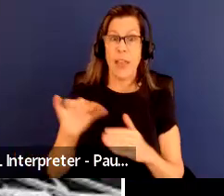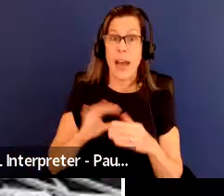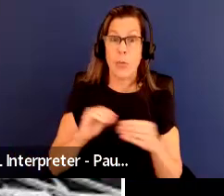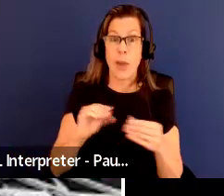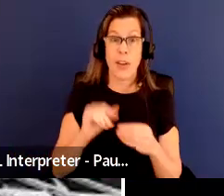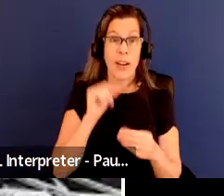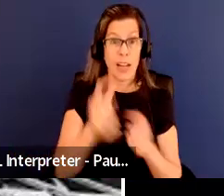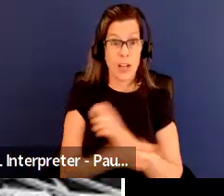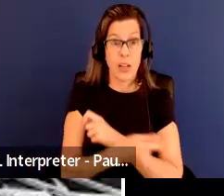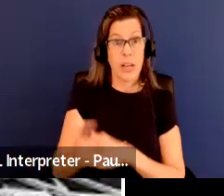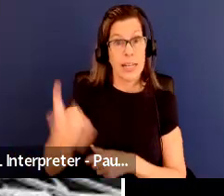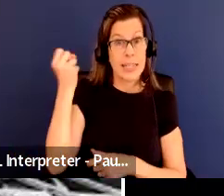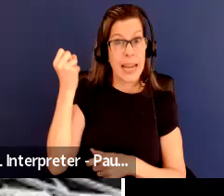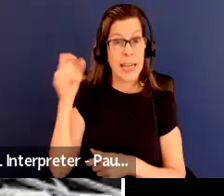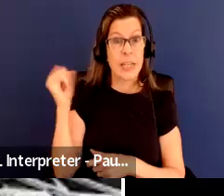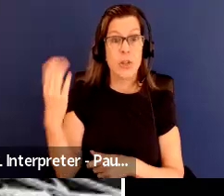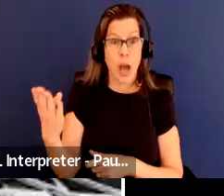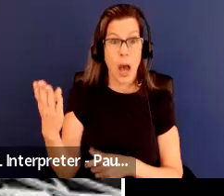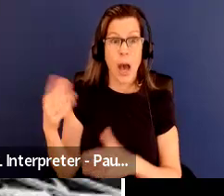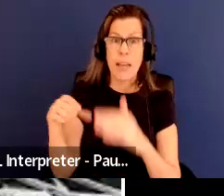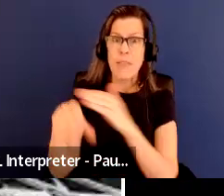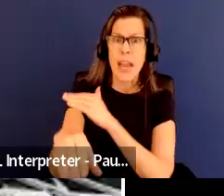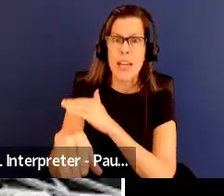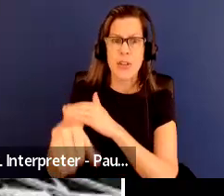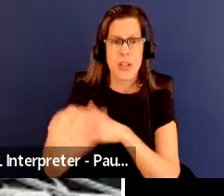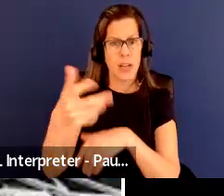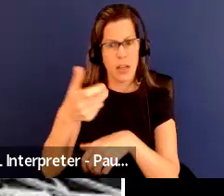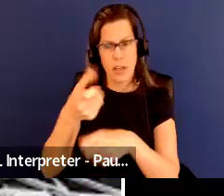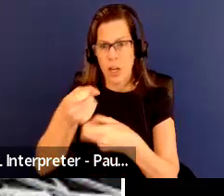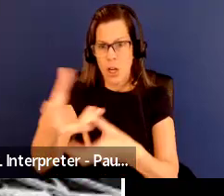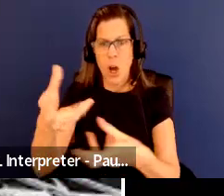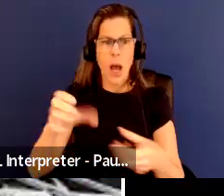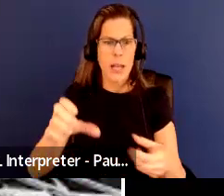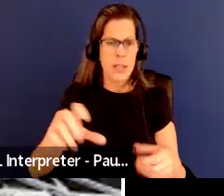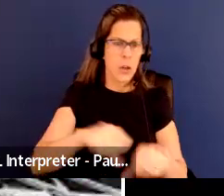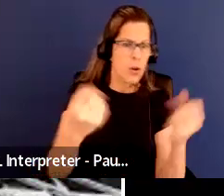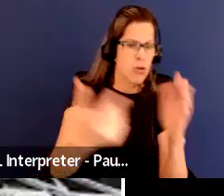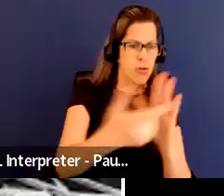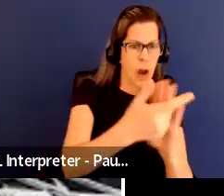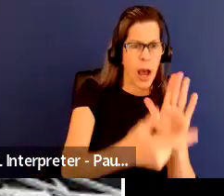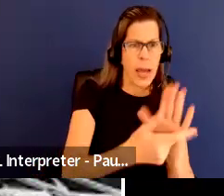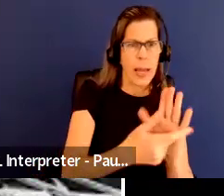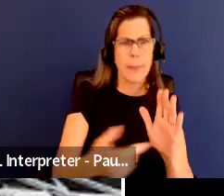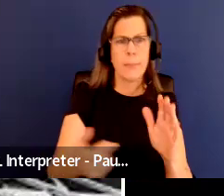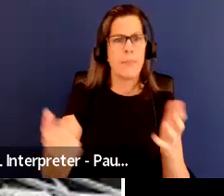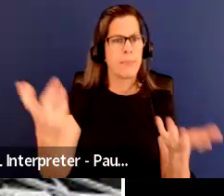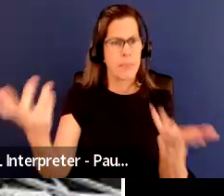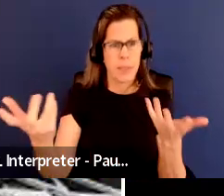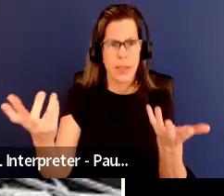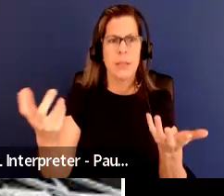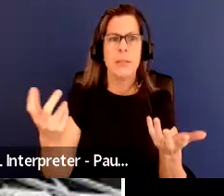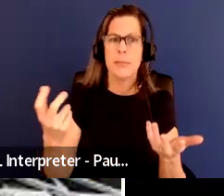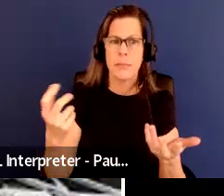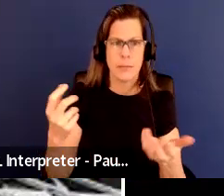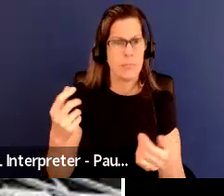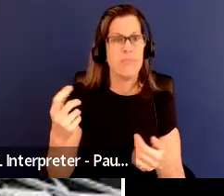Taking jobs and an invasion, contributing to crime and disease, displacing domestic laborers and veterans, lowering wages, and